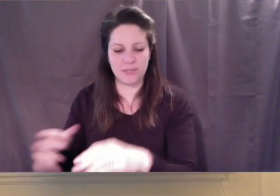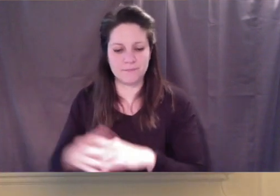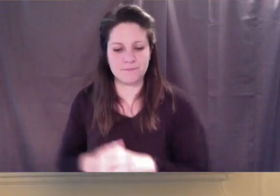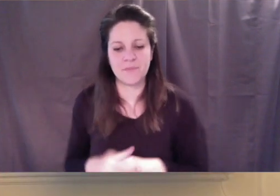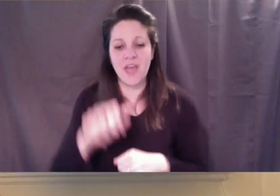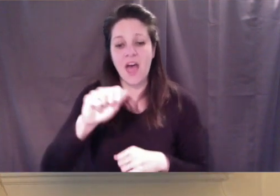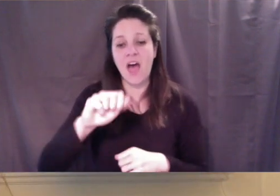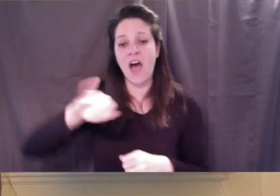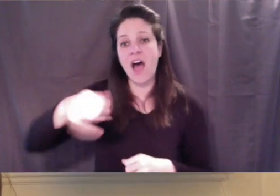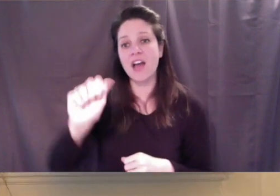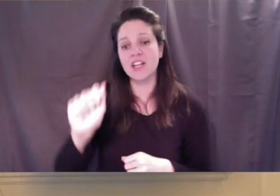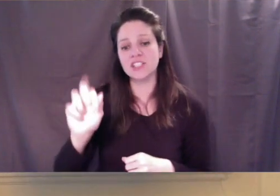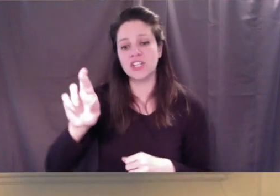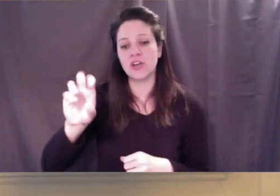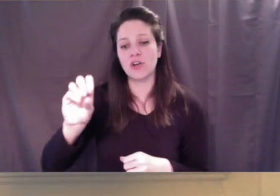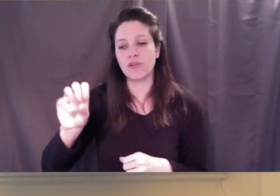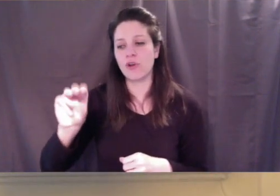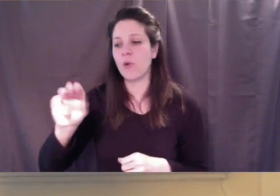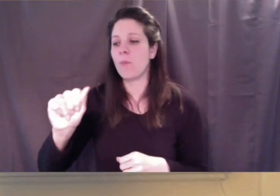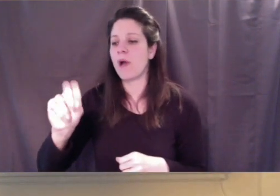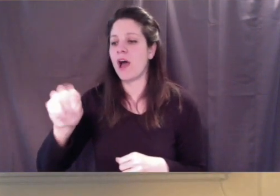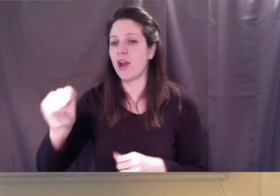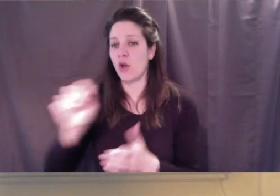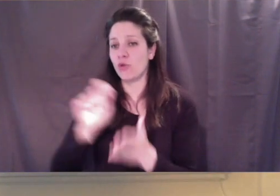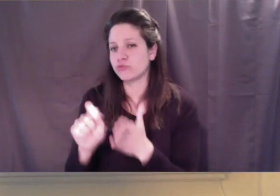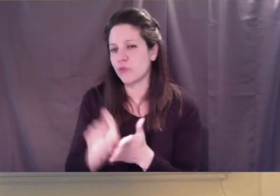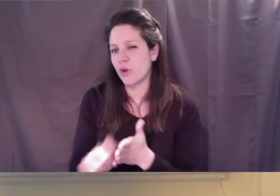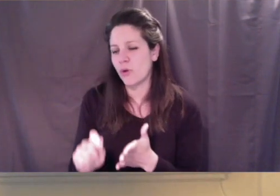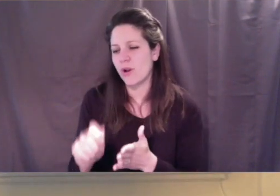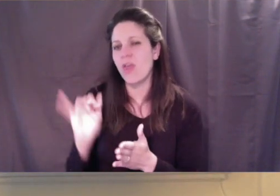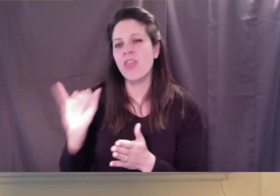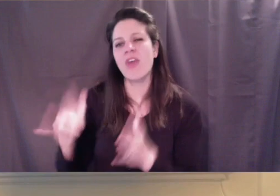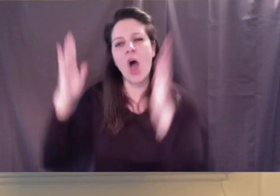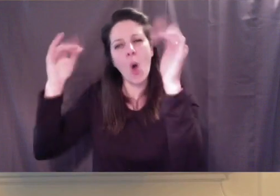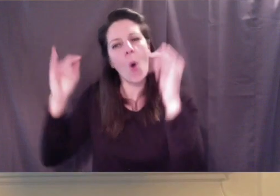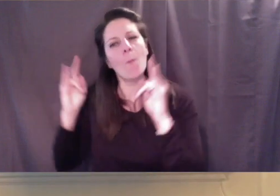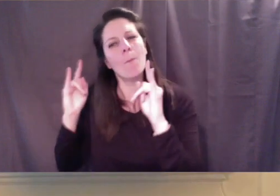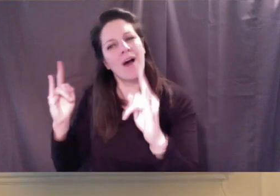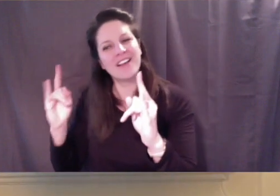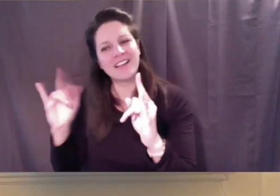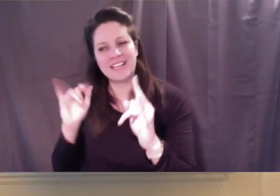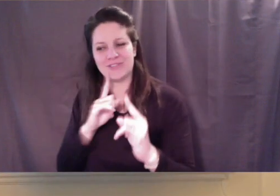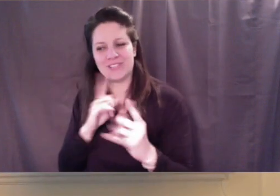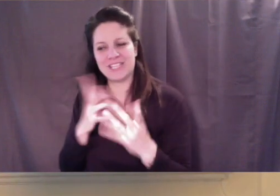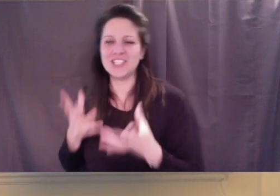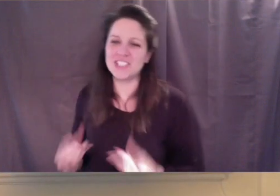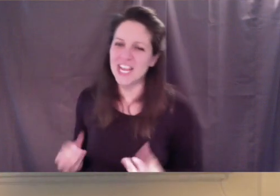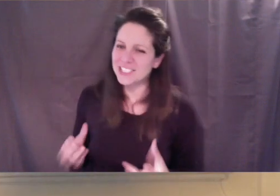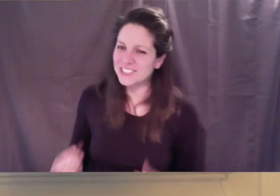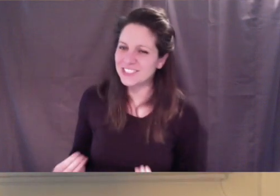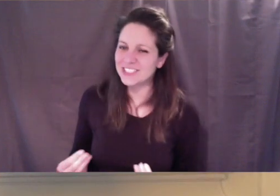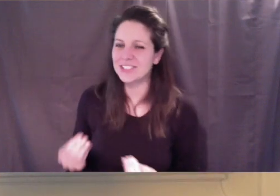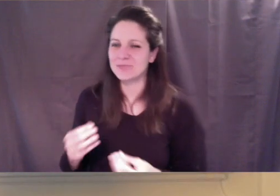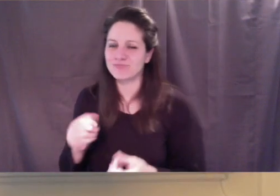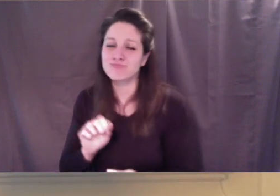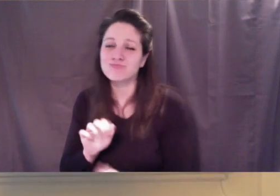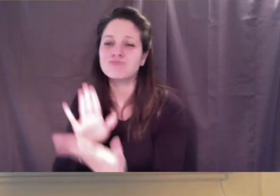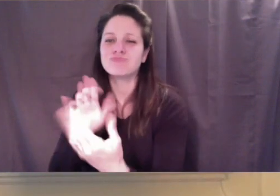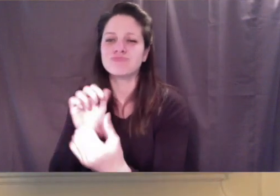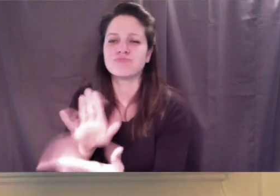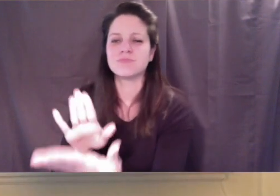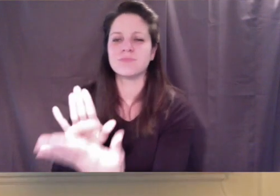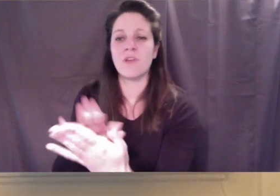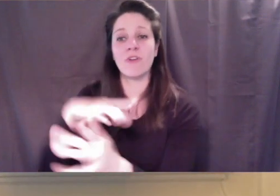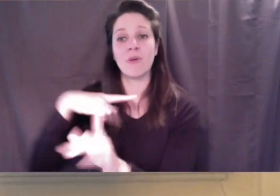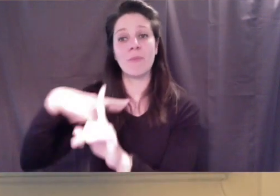Aja Romano has noted that hope punk is marked by qualities of gentleness and kindness, the struggle